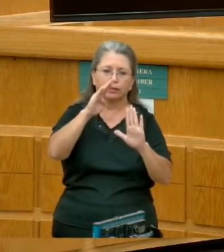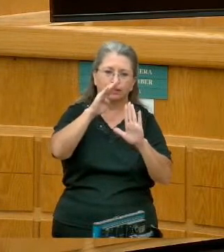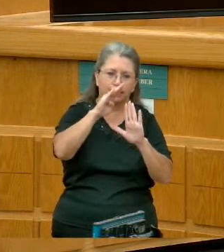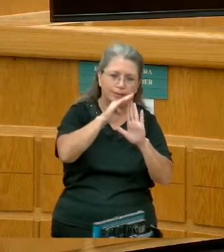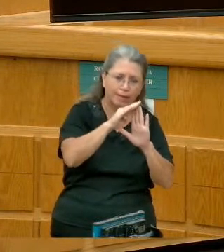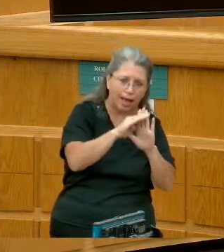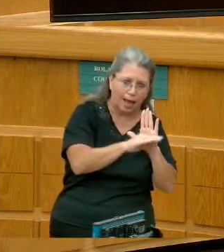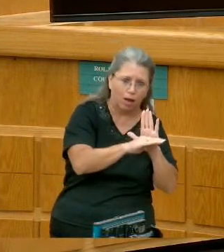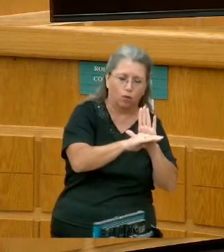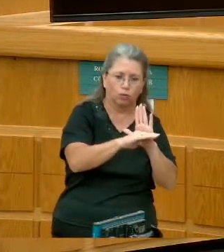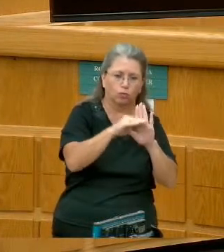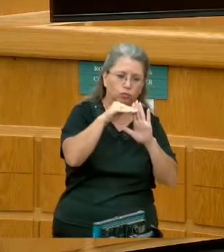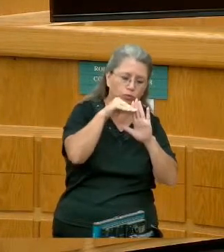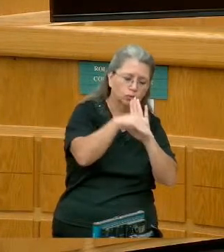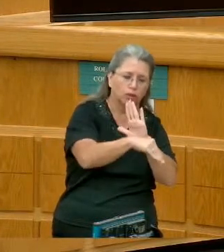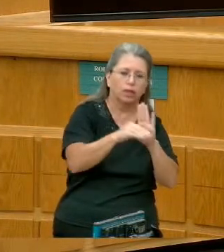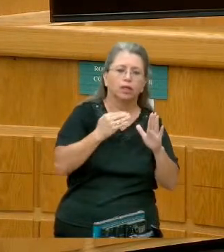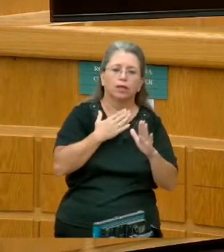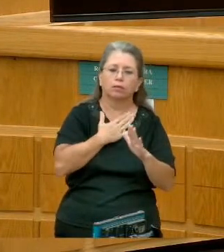please join me